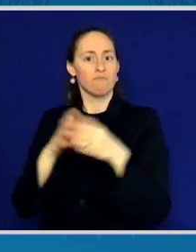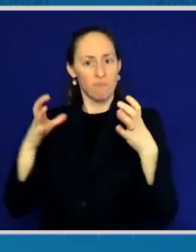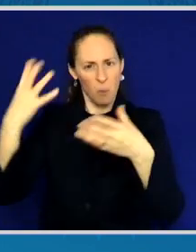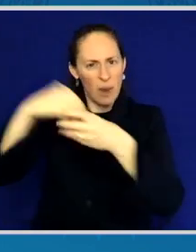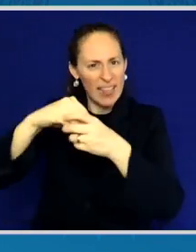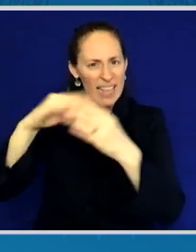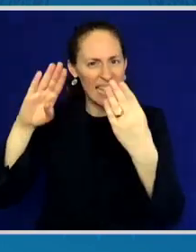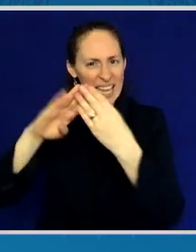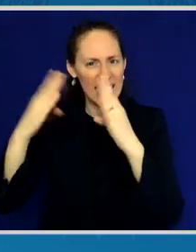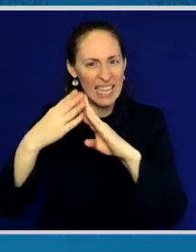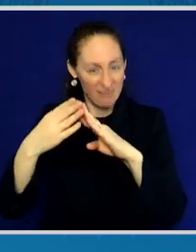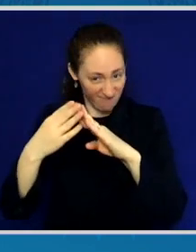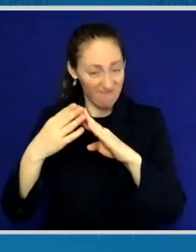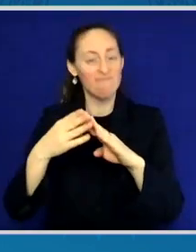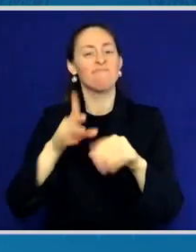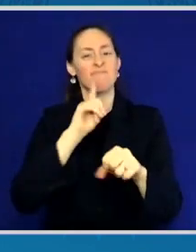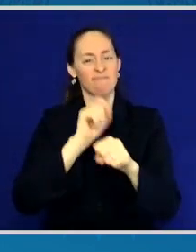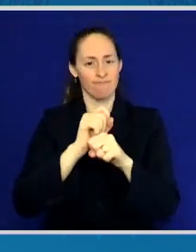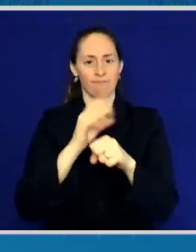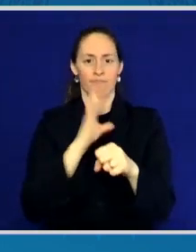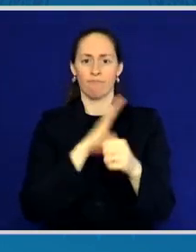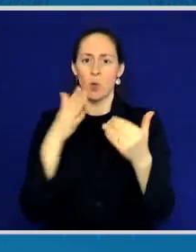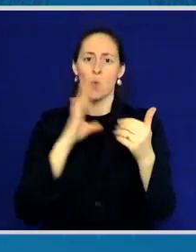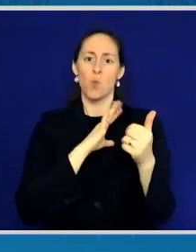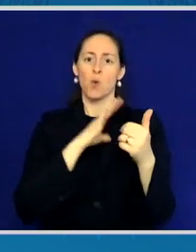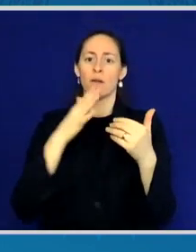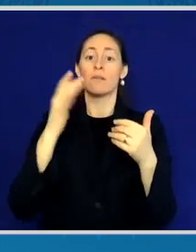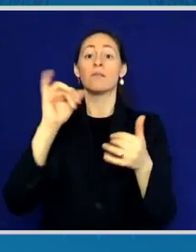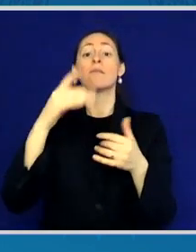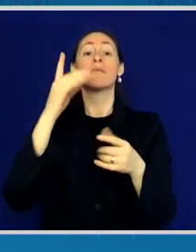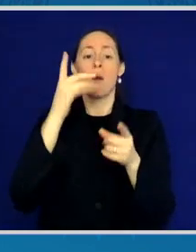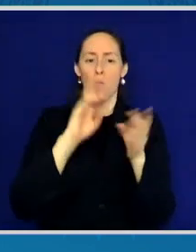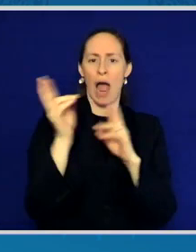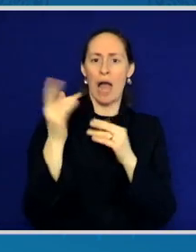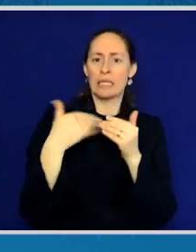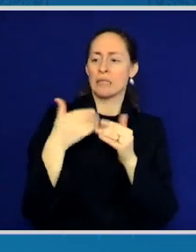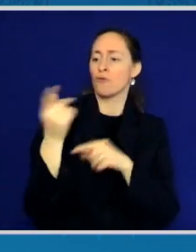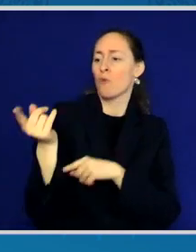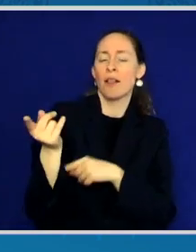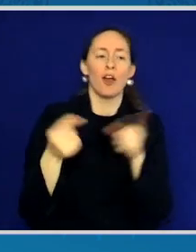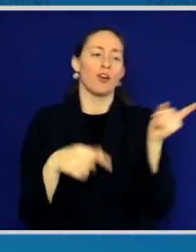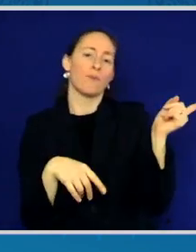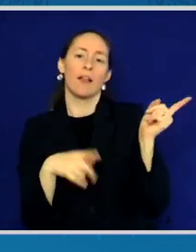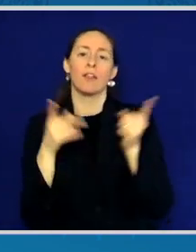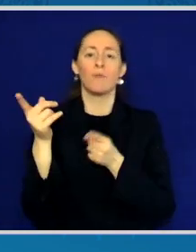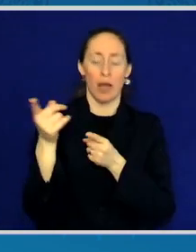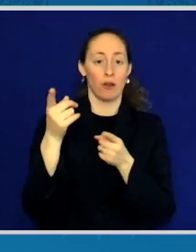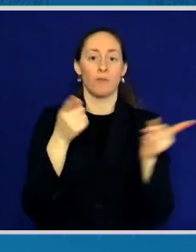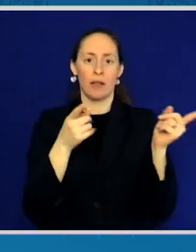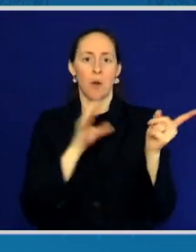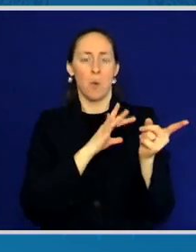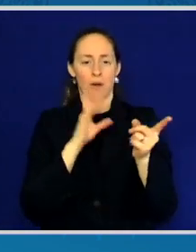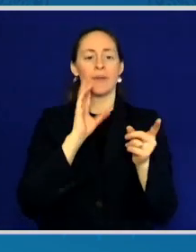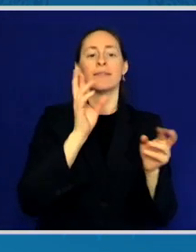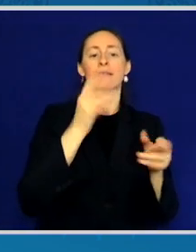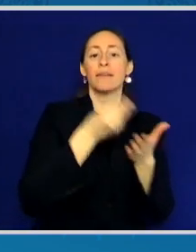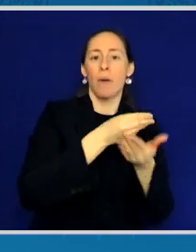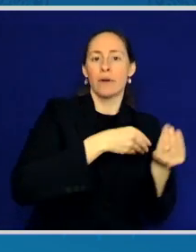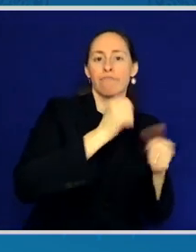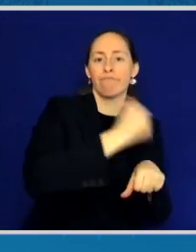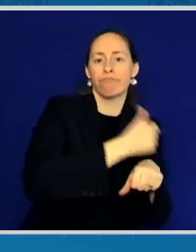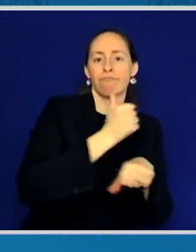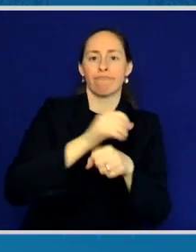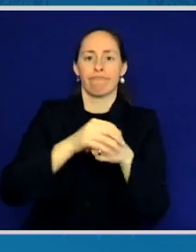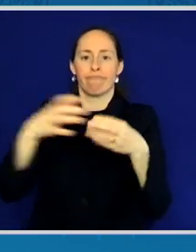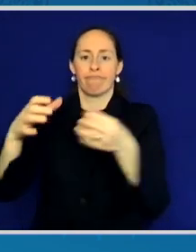where transit is accessible, within a quarter mile, the economic development booms. A quarter mile of where people live. A quarter